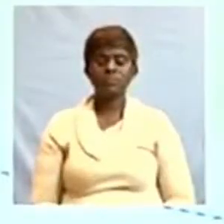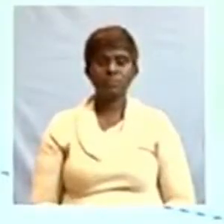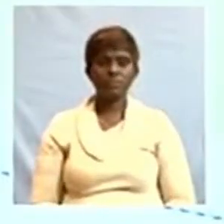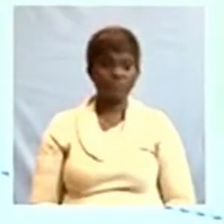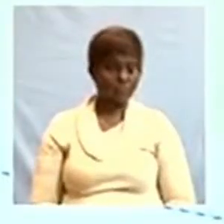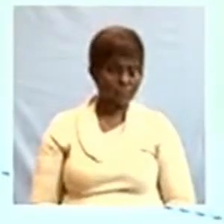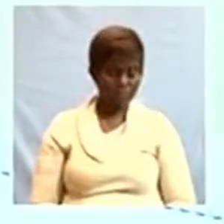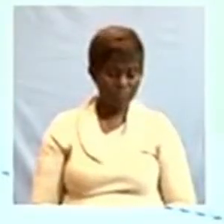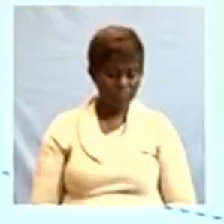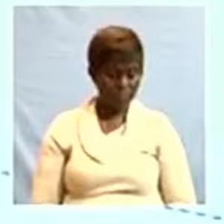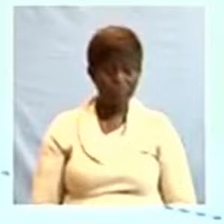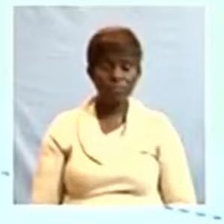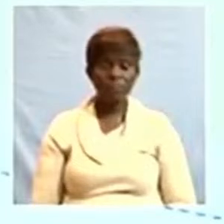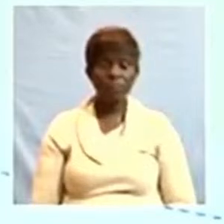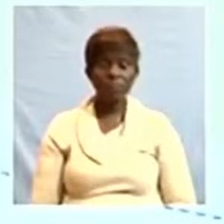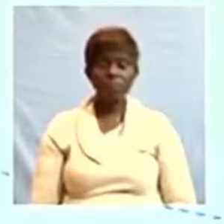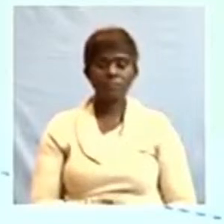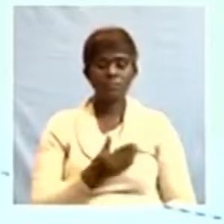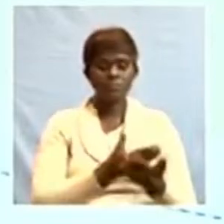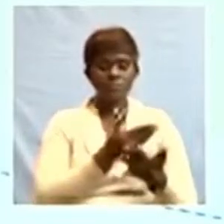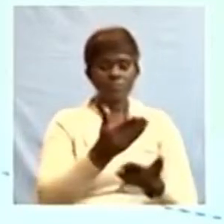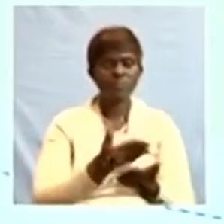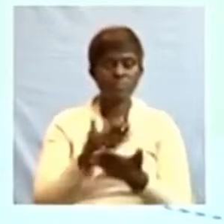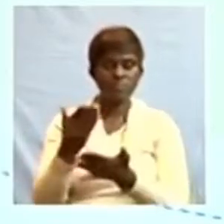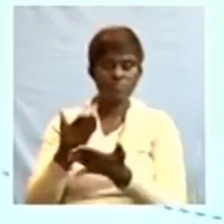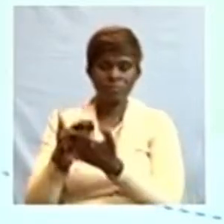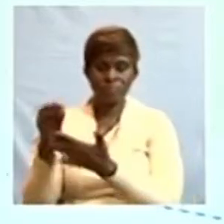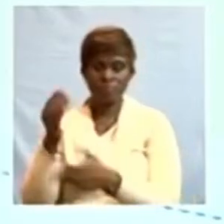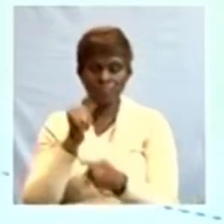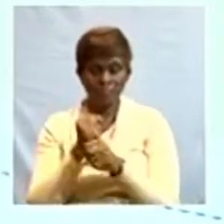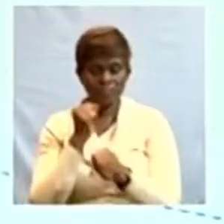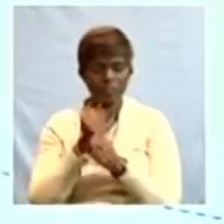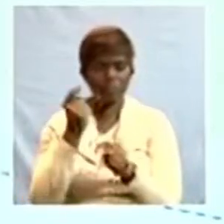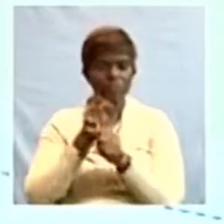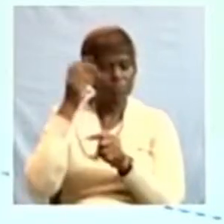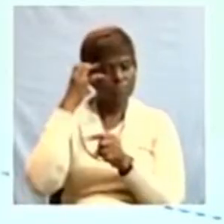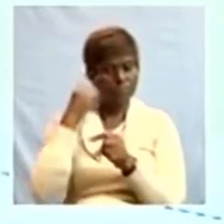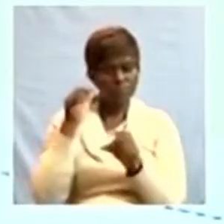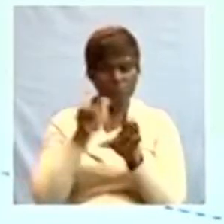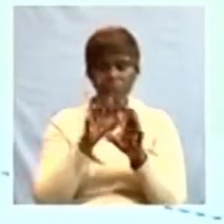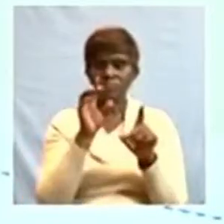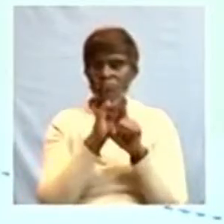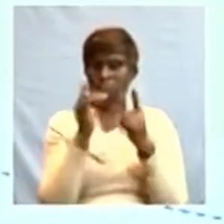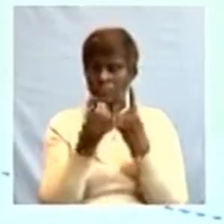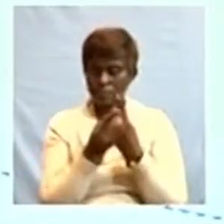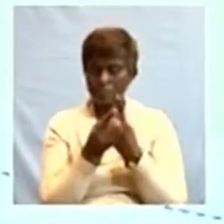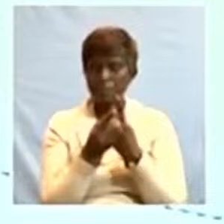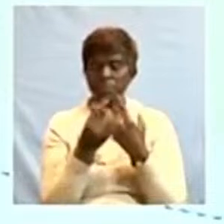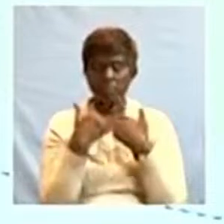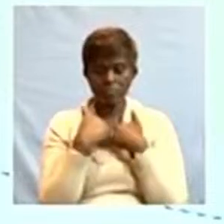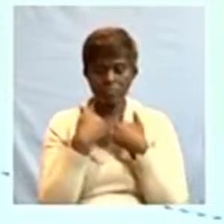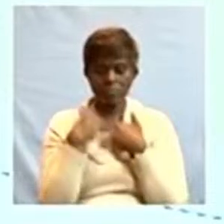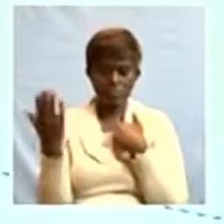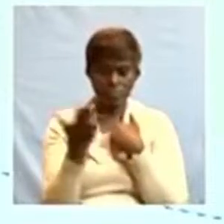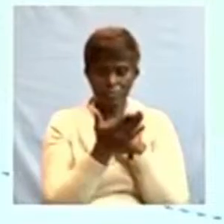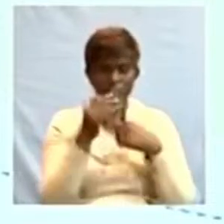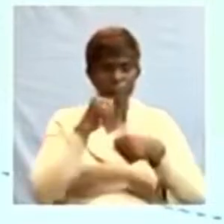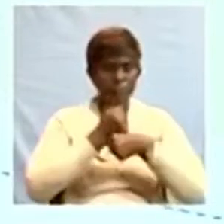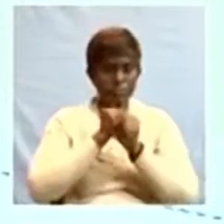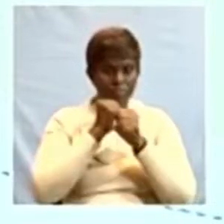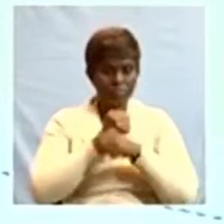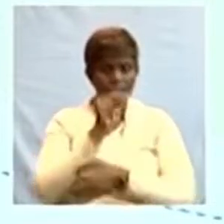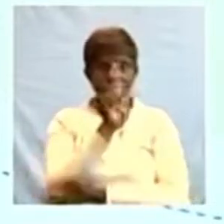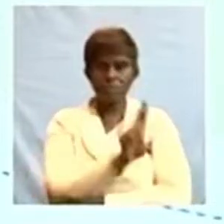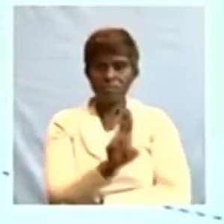For the procurements that are done by our officers in the districts, they actually make use